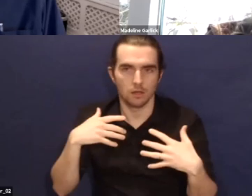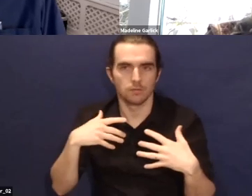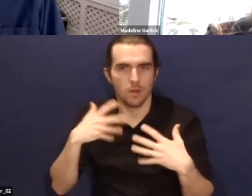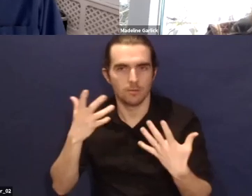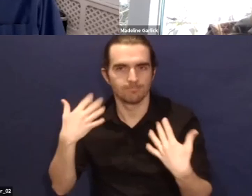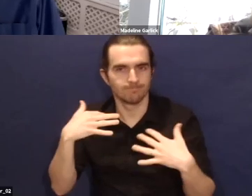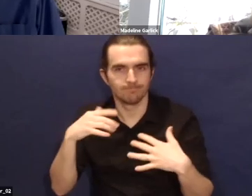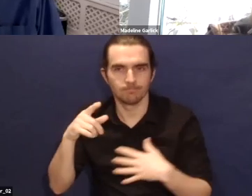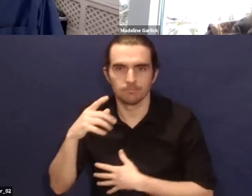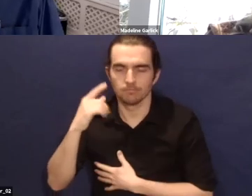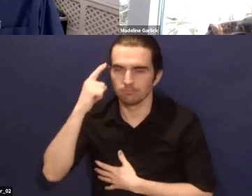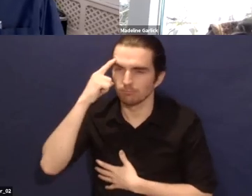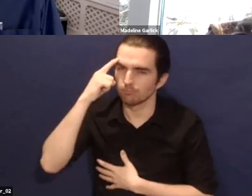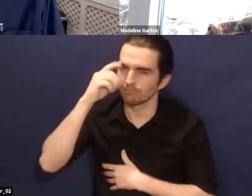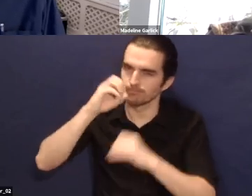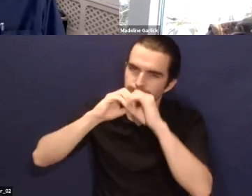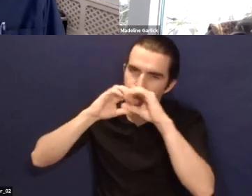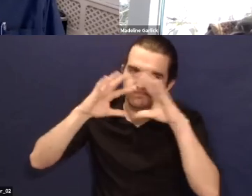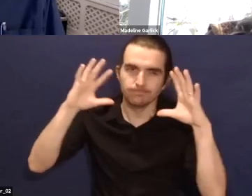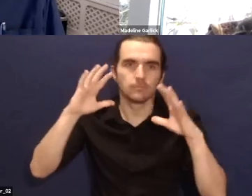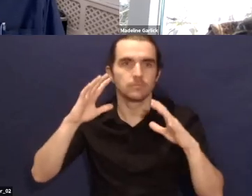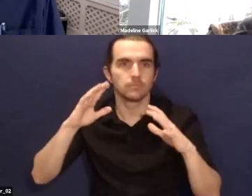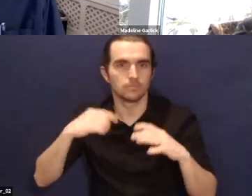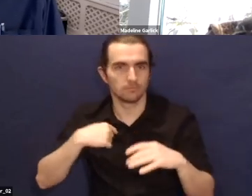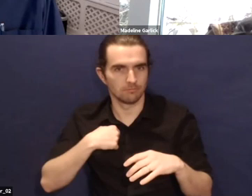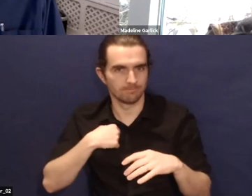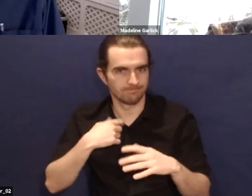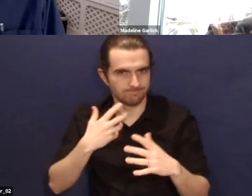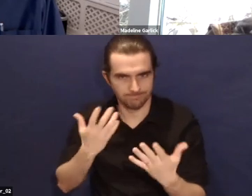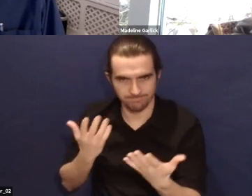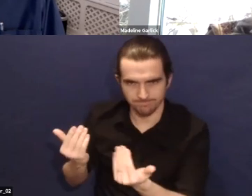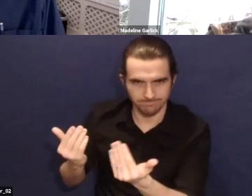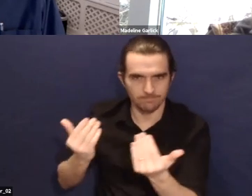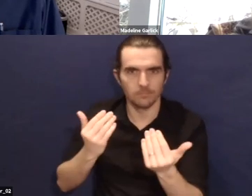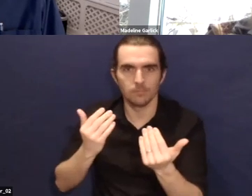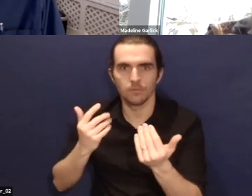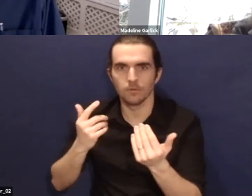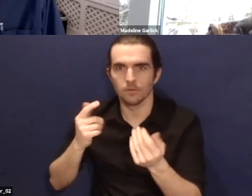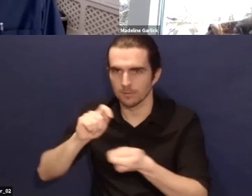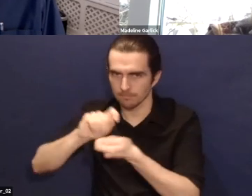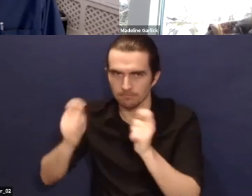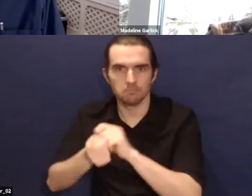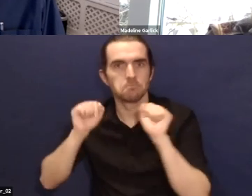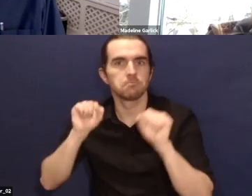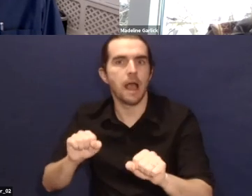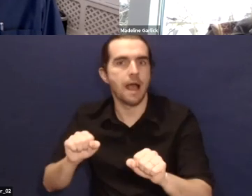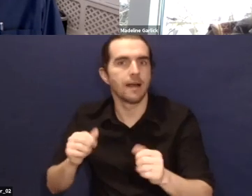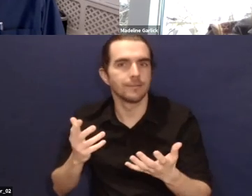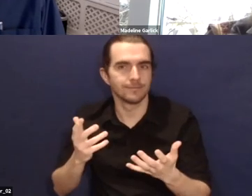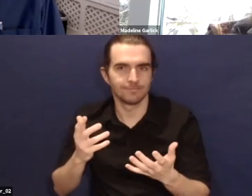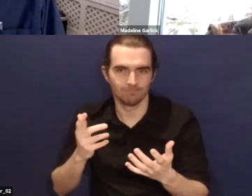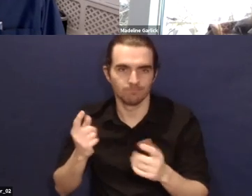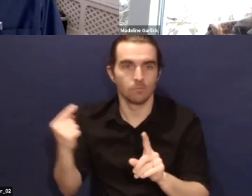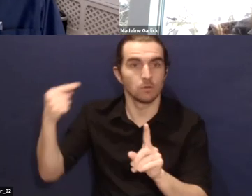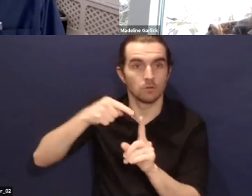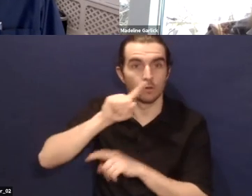linked to this, because we need to be informed by a better understanding of what kind of factors are